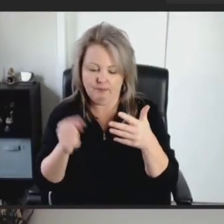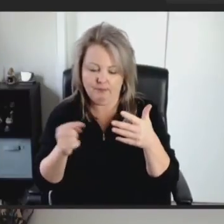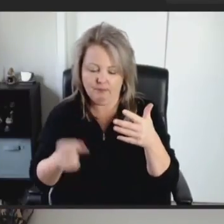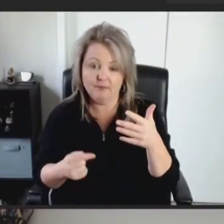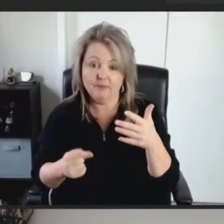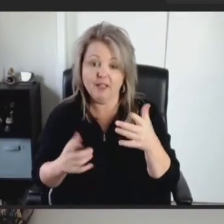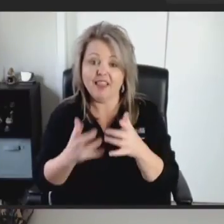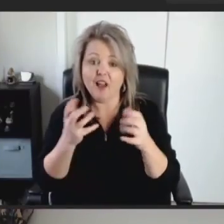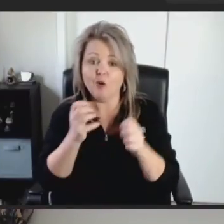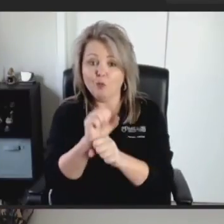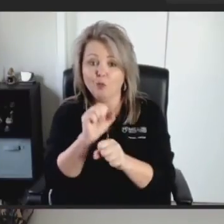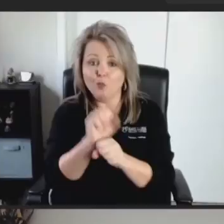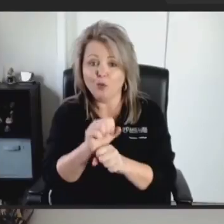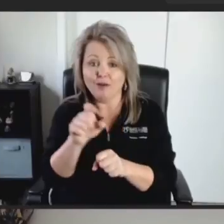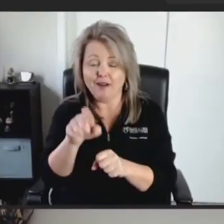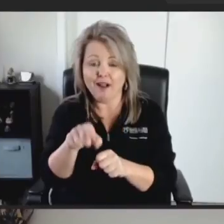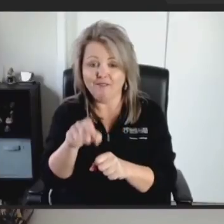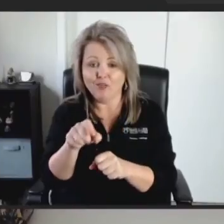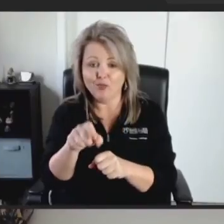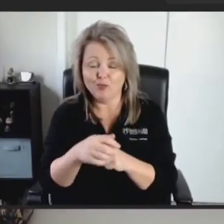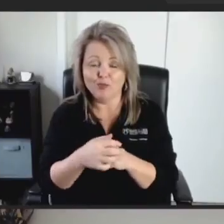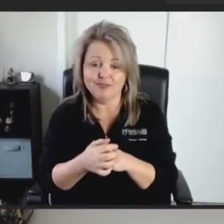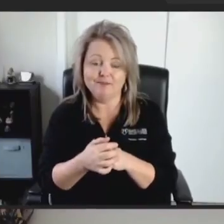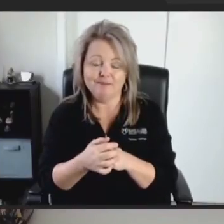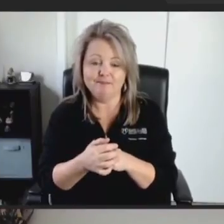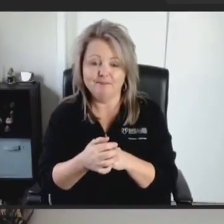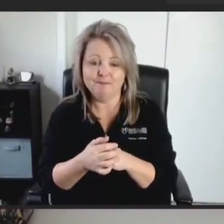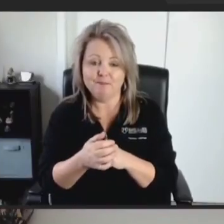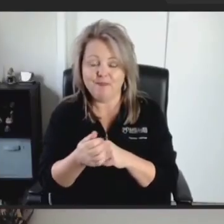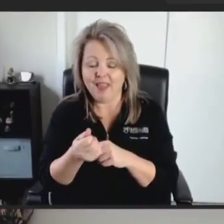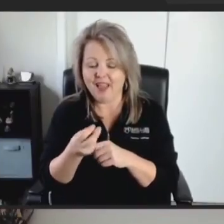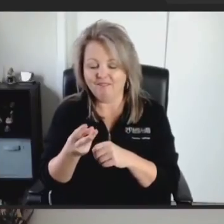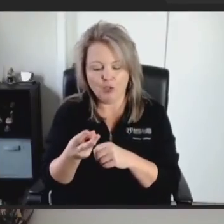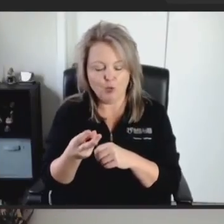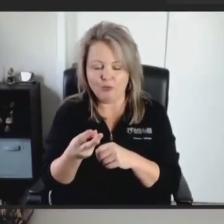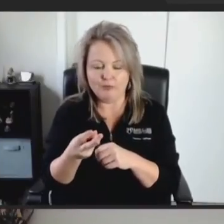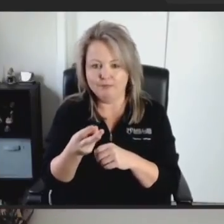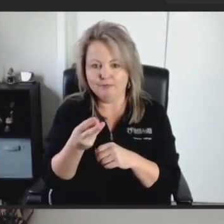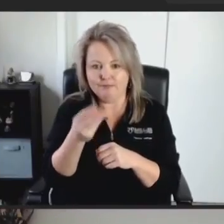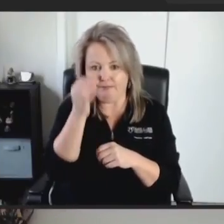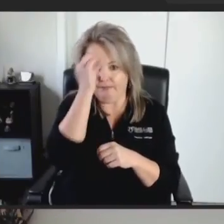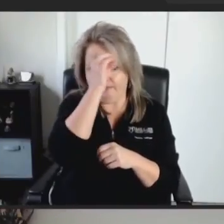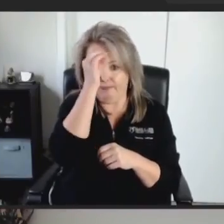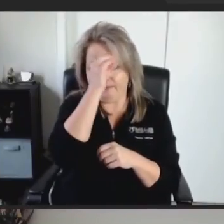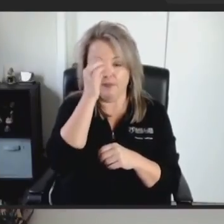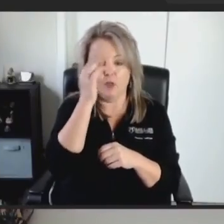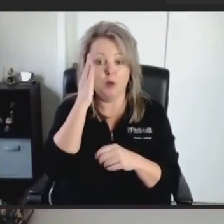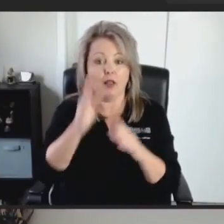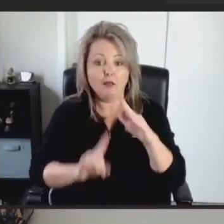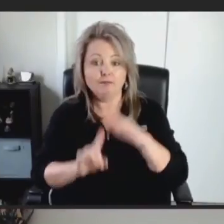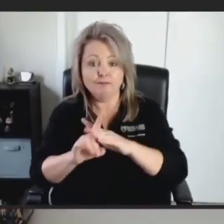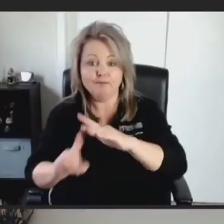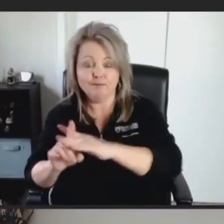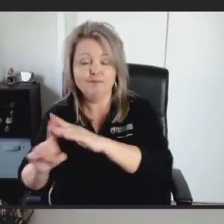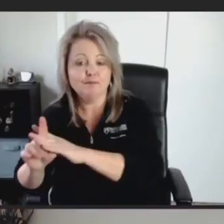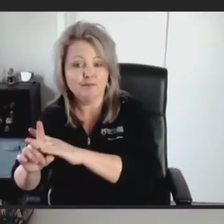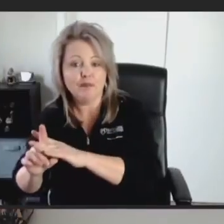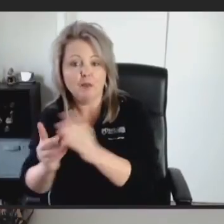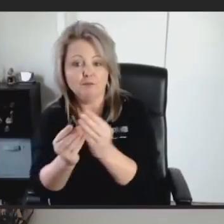do, and there's a few unknowns out there yet that we'll have to work our way through.